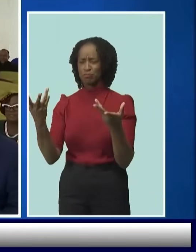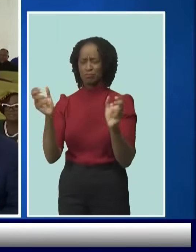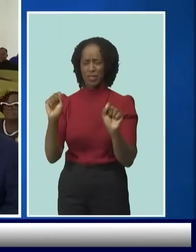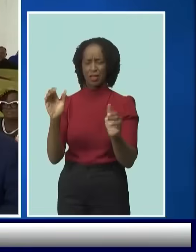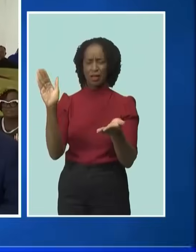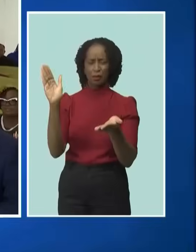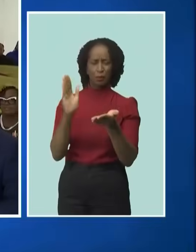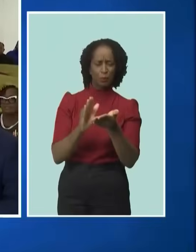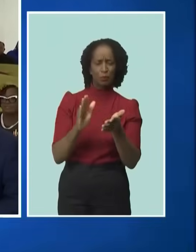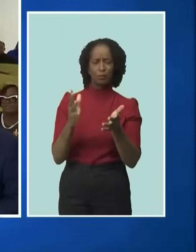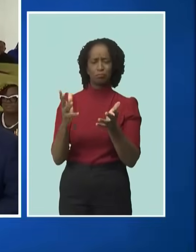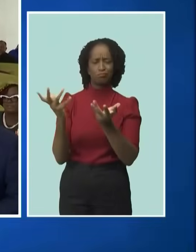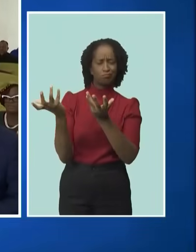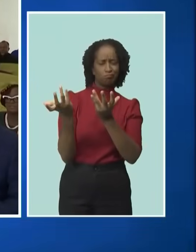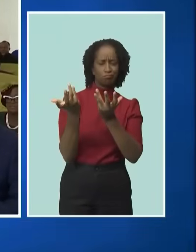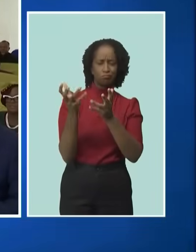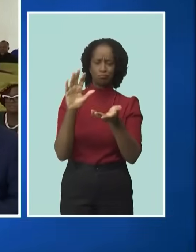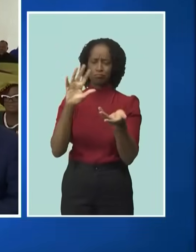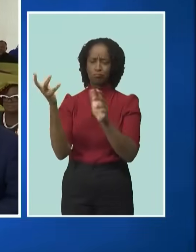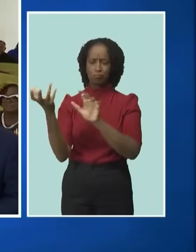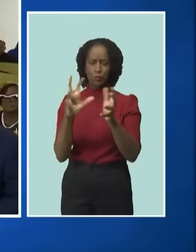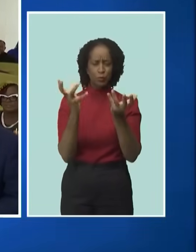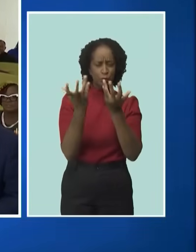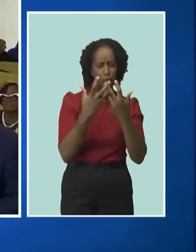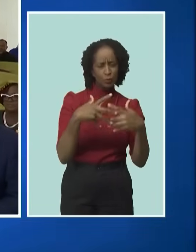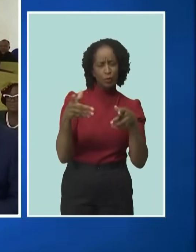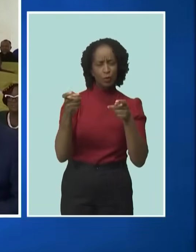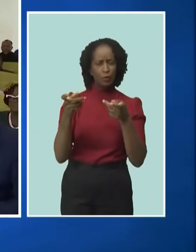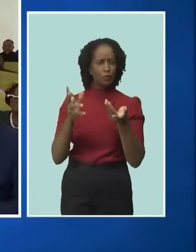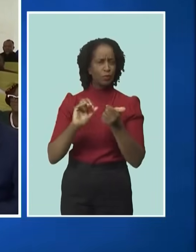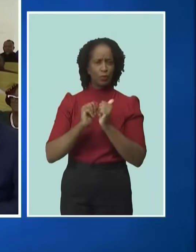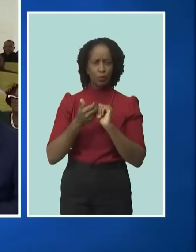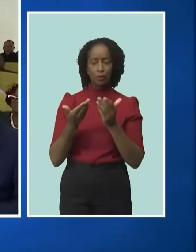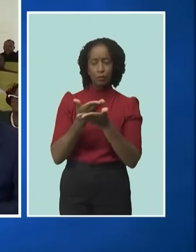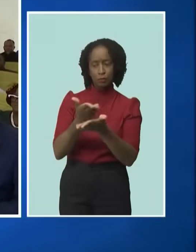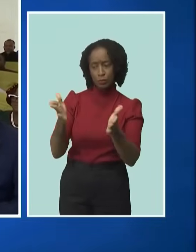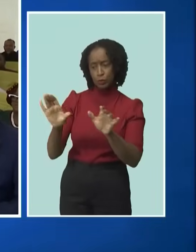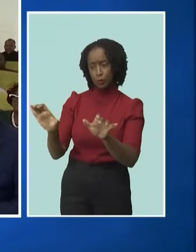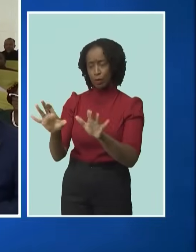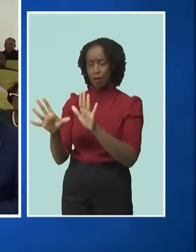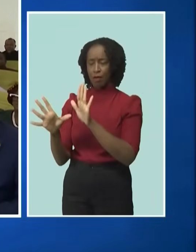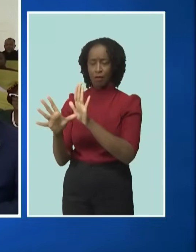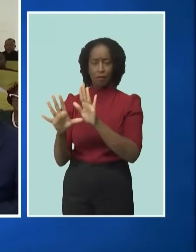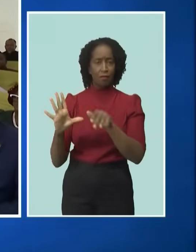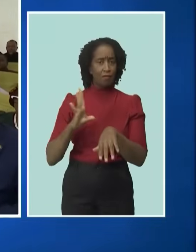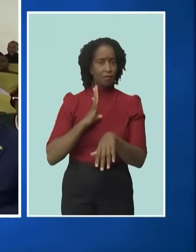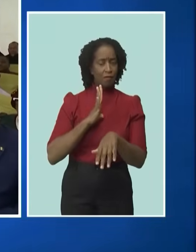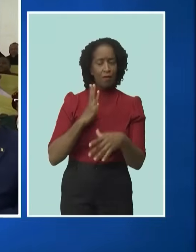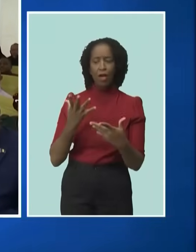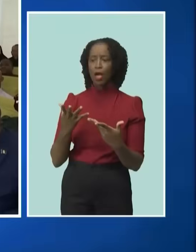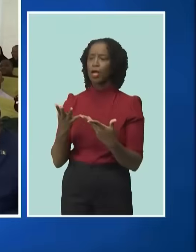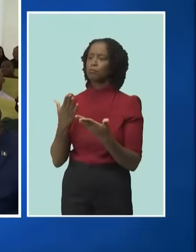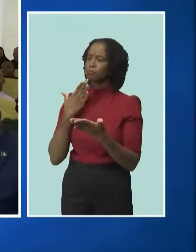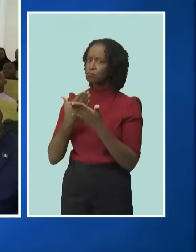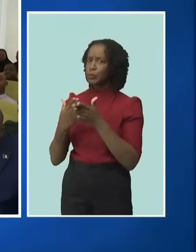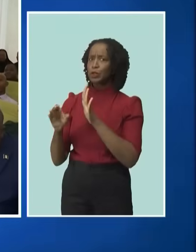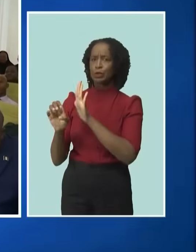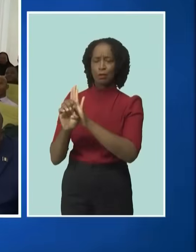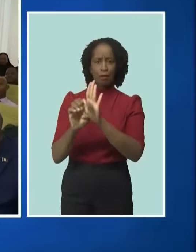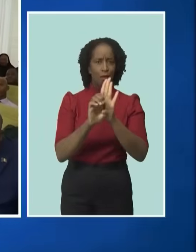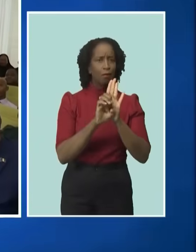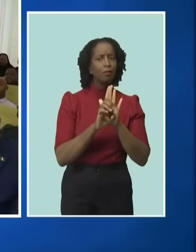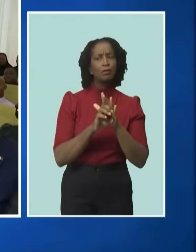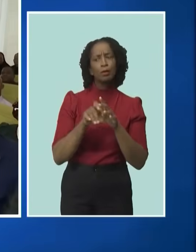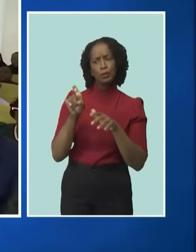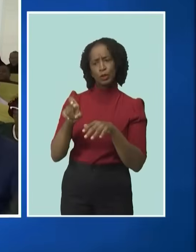today you are an example of the work that needs to be done within communities, one by one, across the length and breadth of